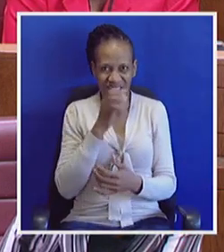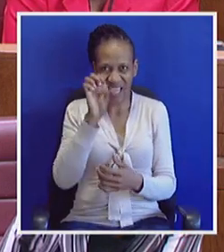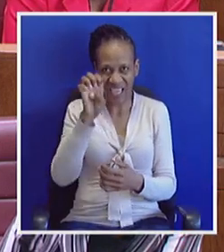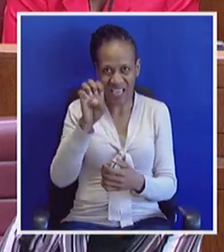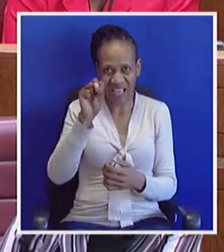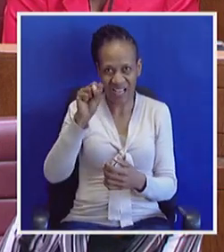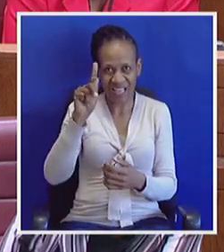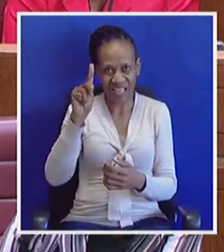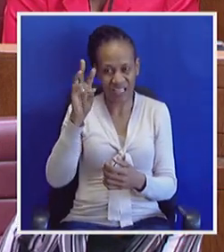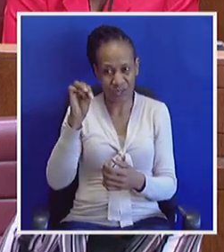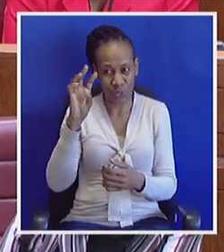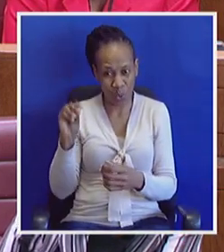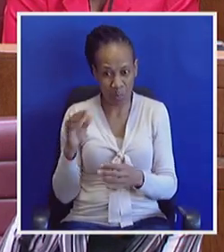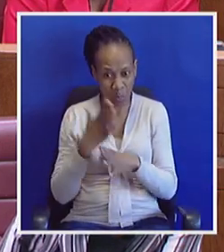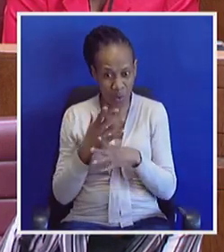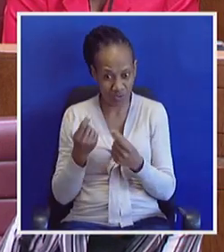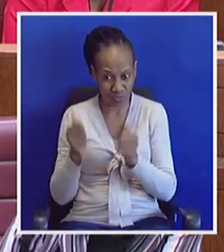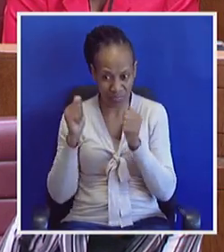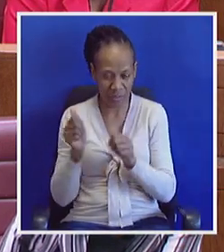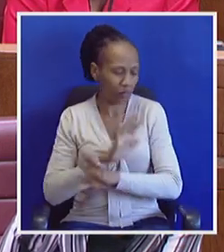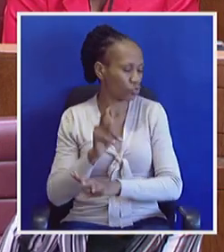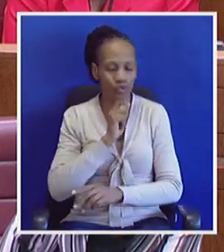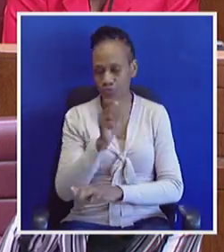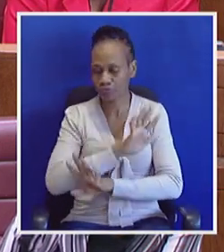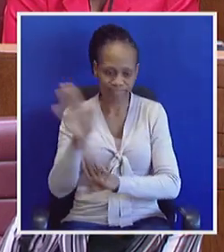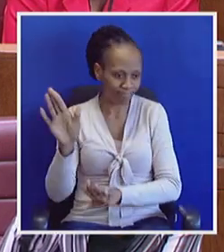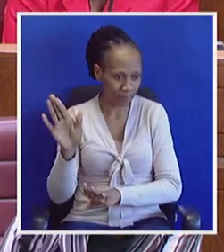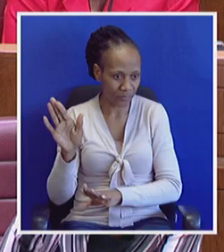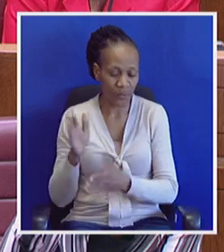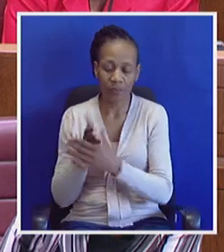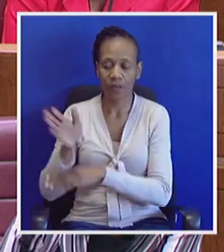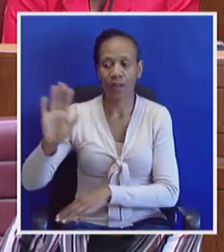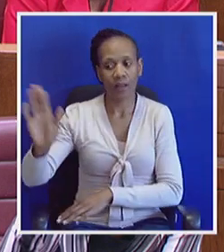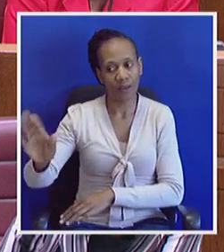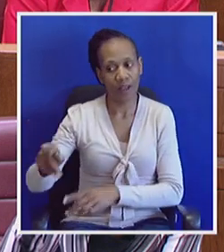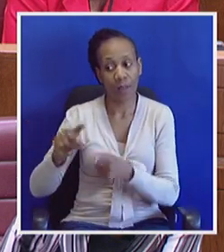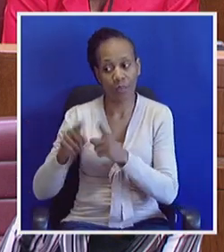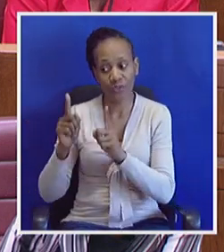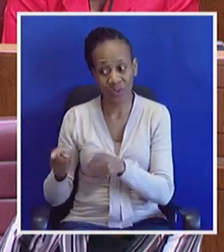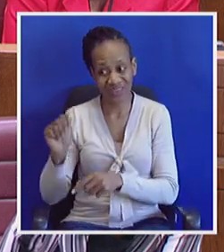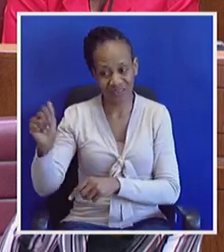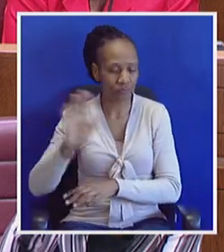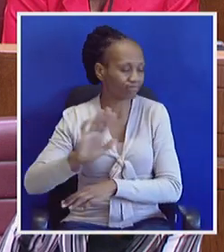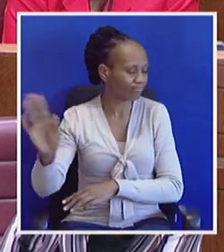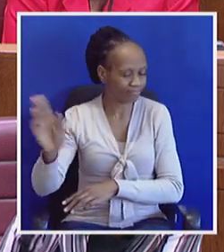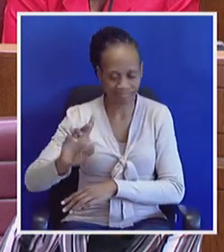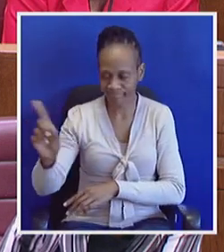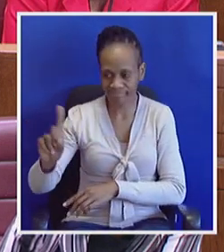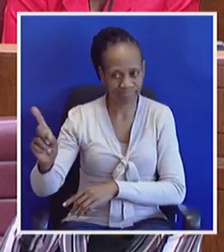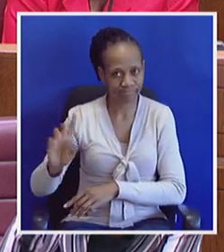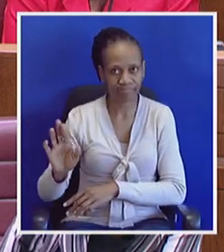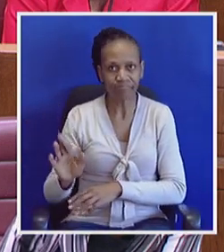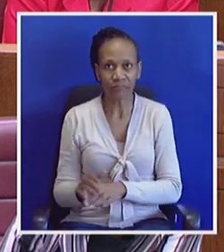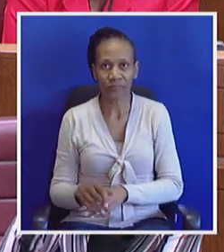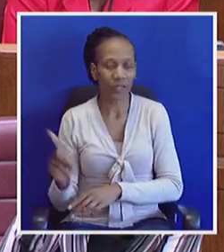is doing well, that is not the truth. Thank you, ma'am. That's not a point and of order. The lights are not on in all the